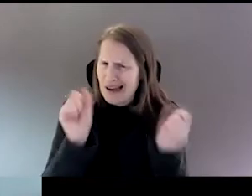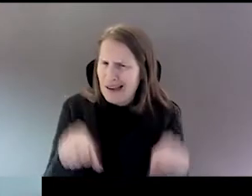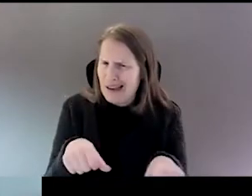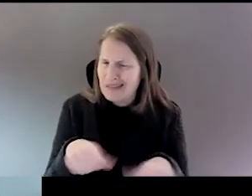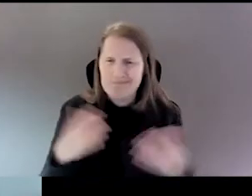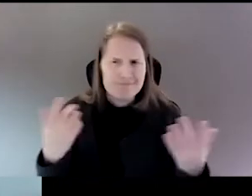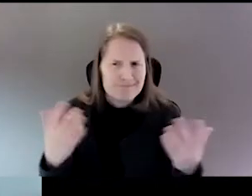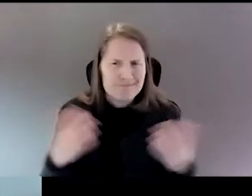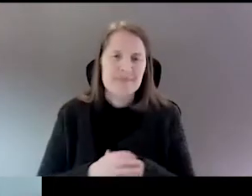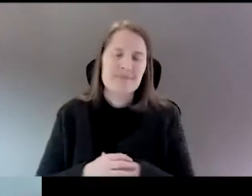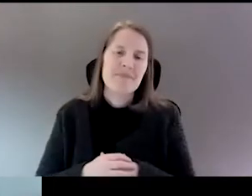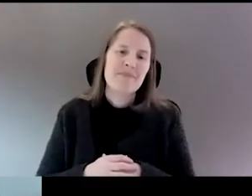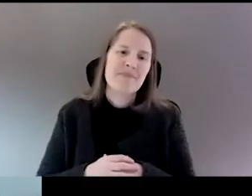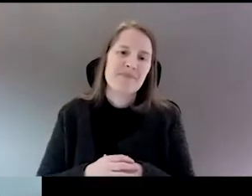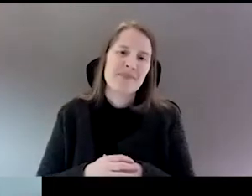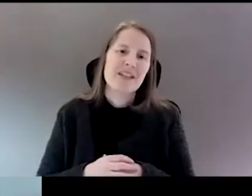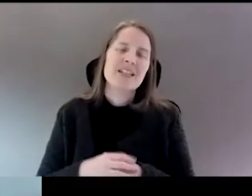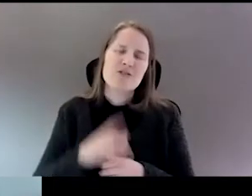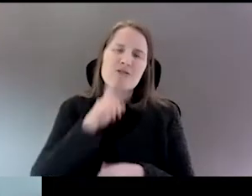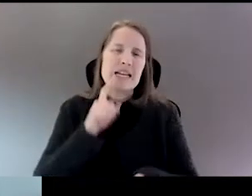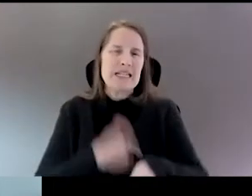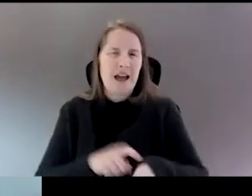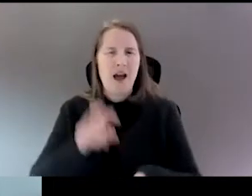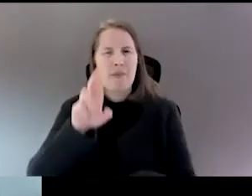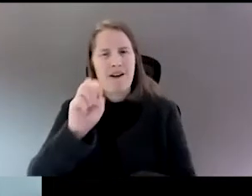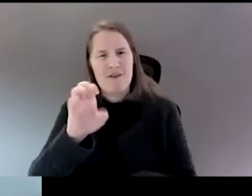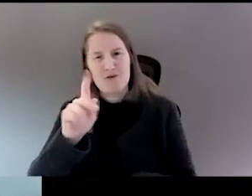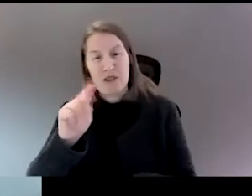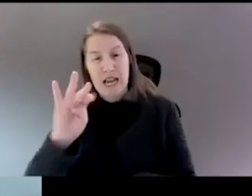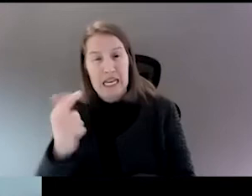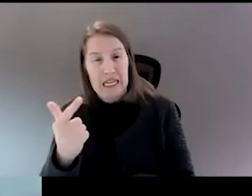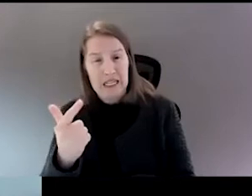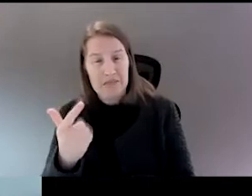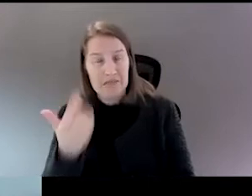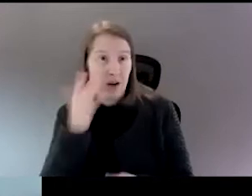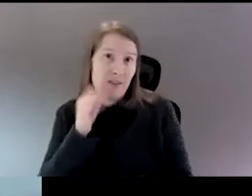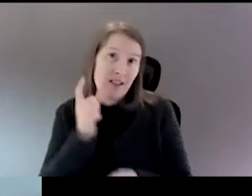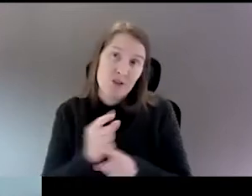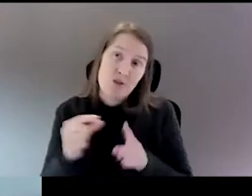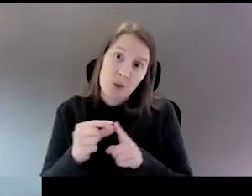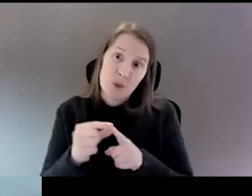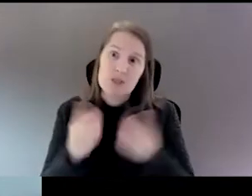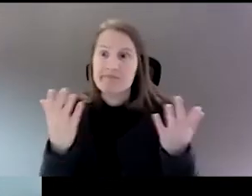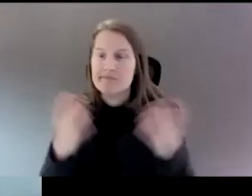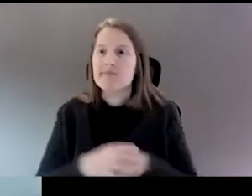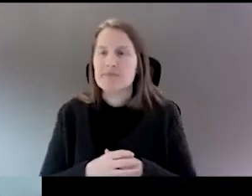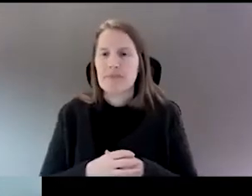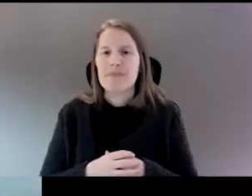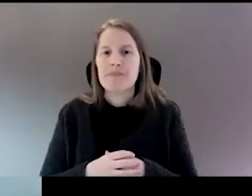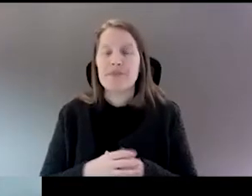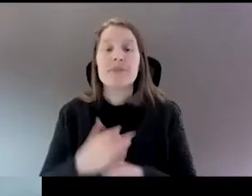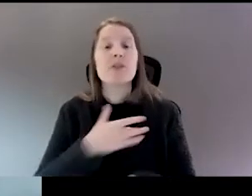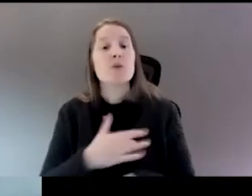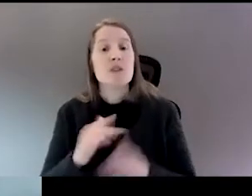become a time of reckoning, if that's the right word. And usually the way you deal with reckoning is